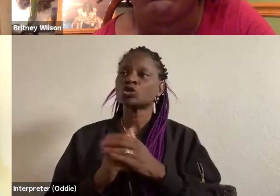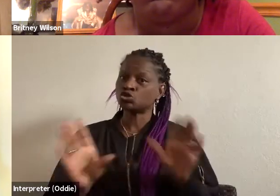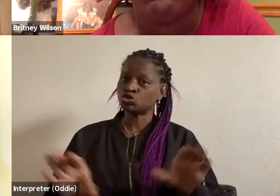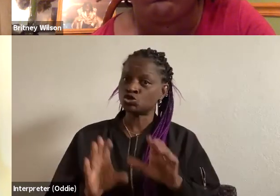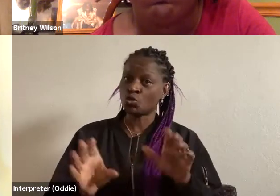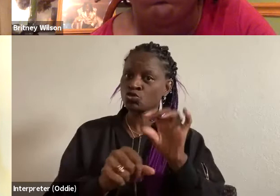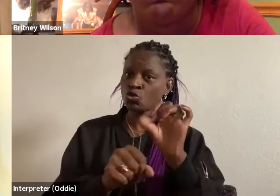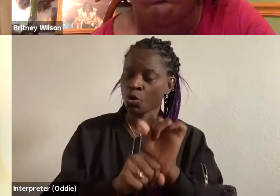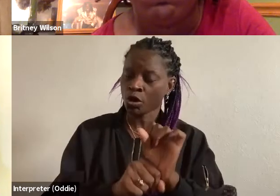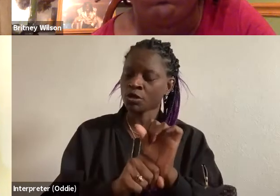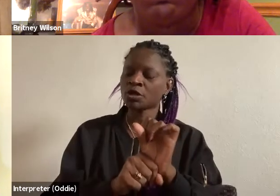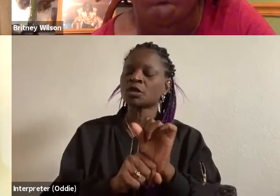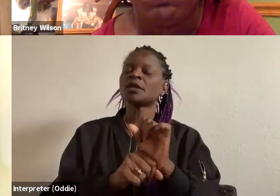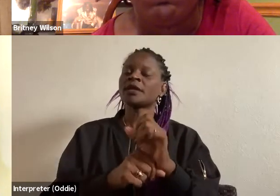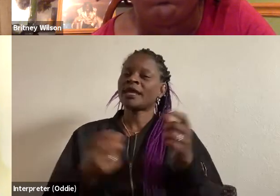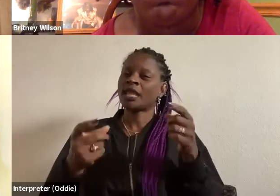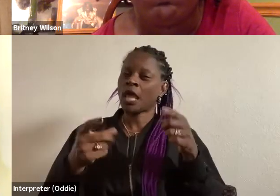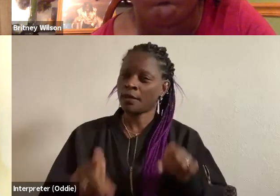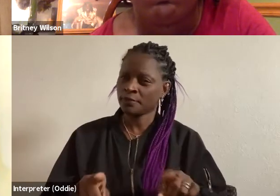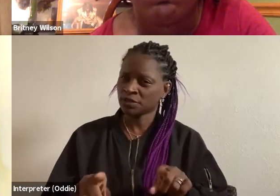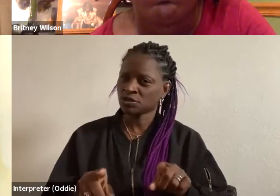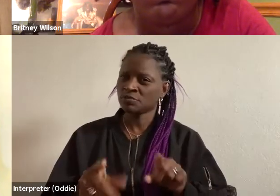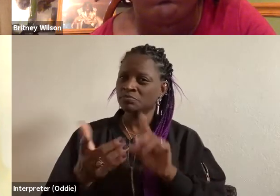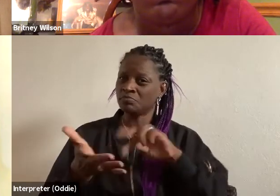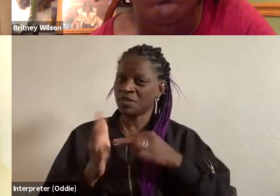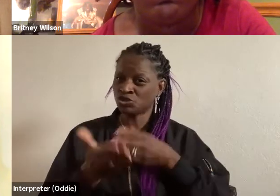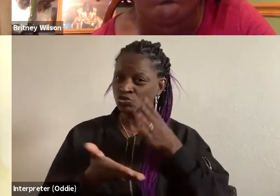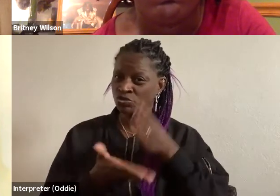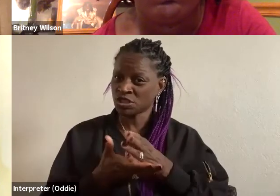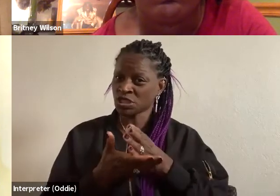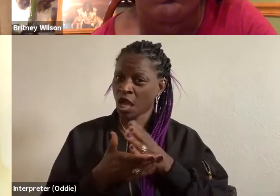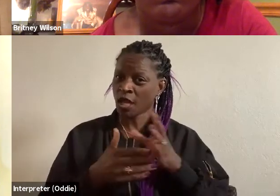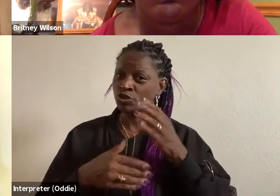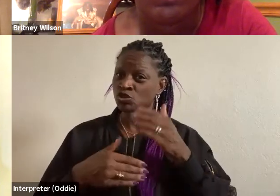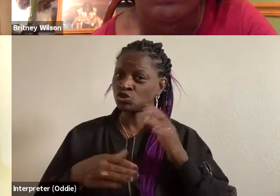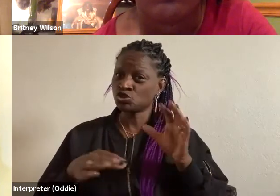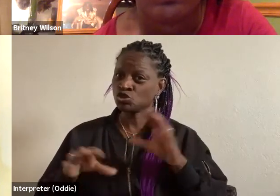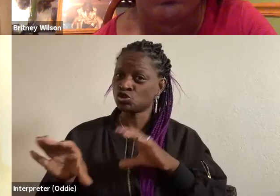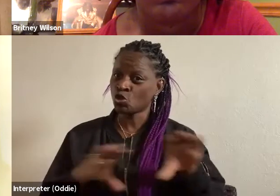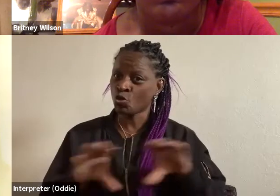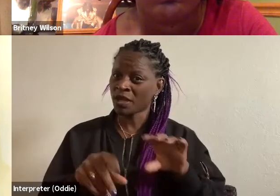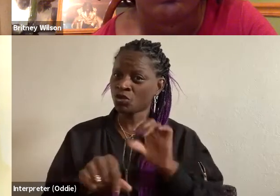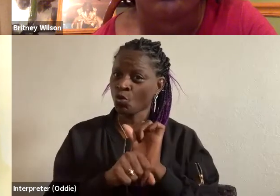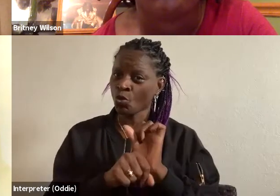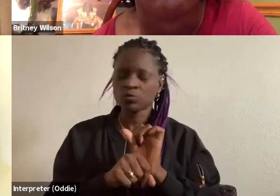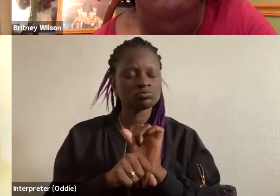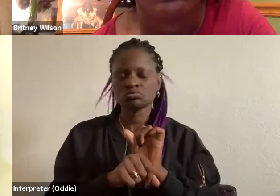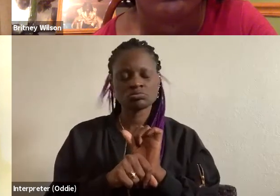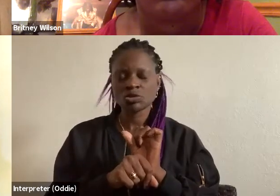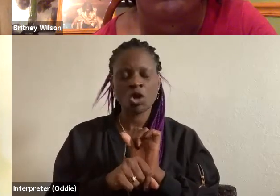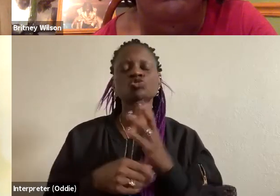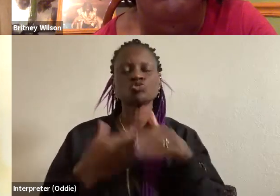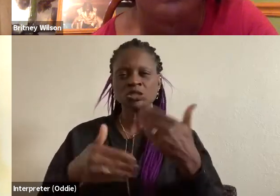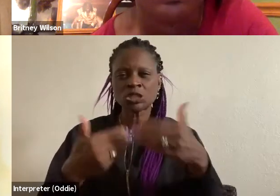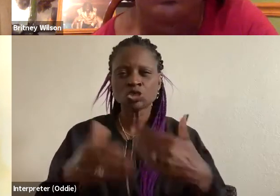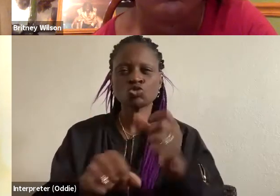the work just because you're frustrated by it. Cause I feel that urgency to be like, I'm done, but you can't,